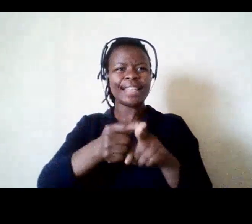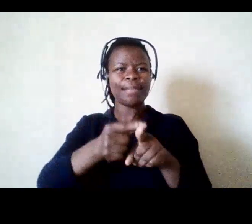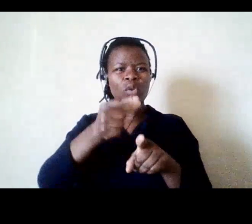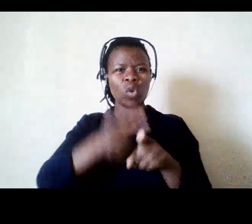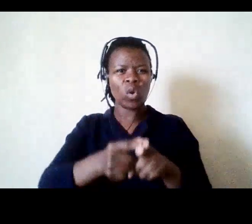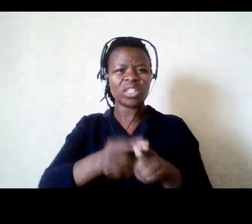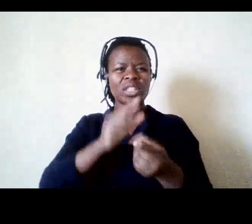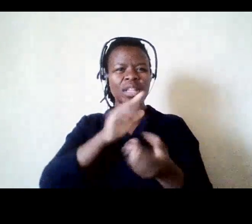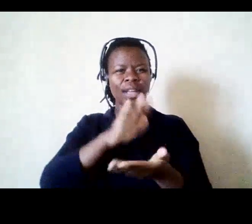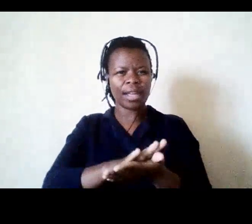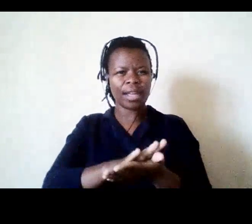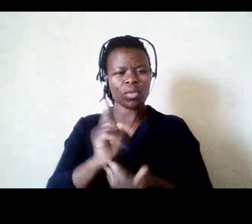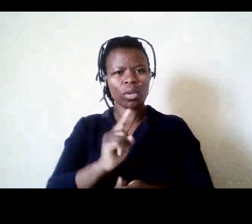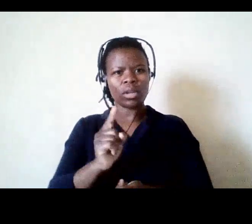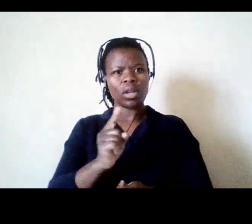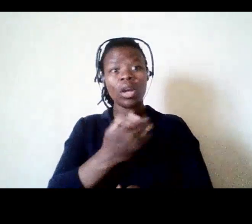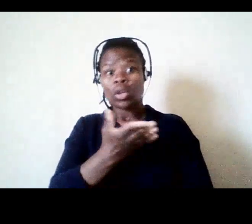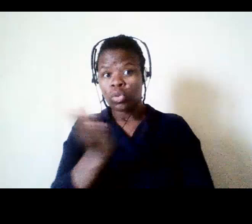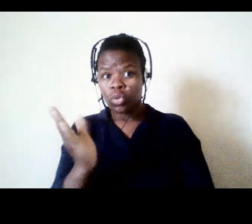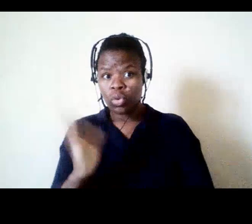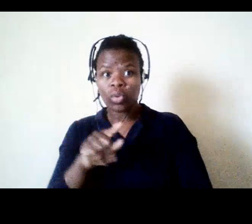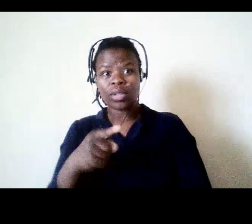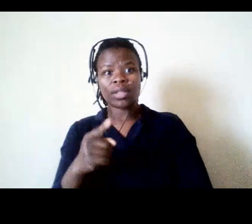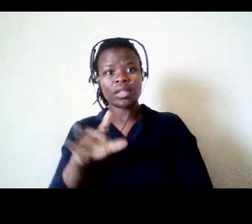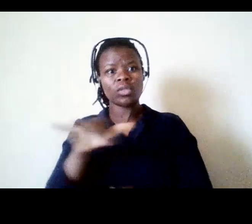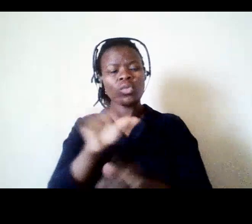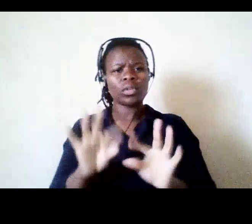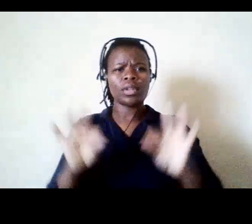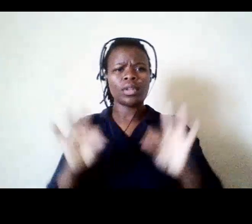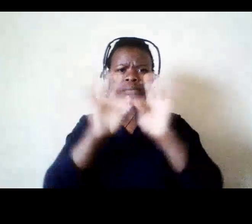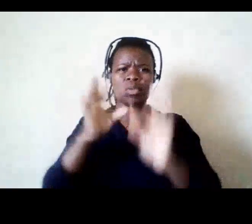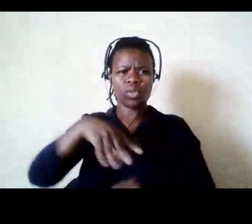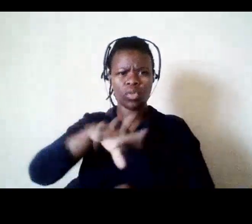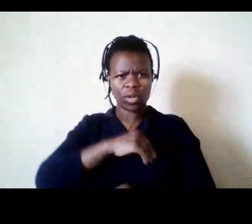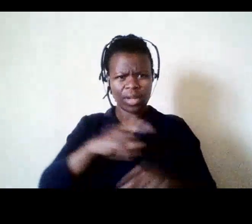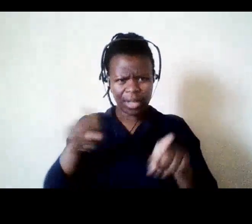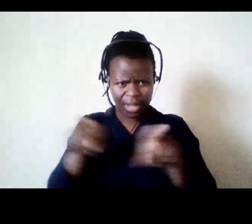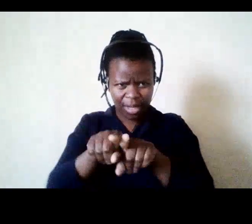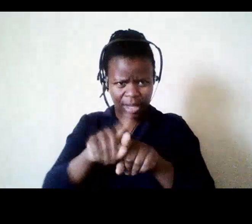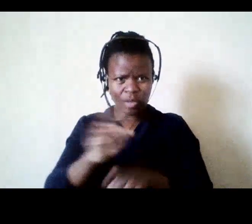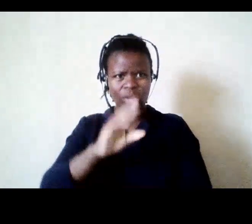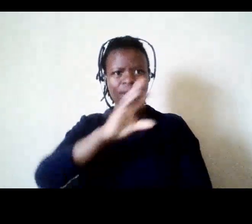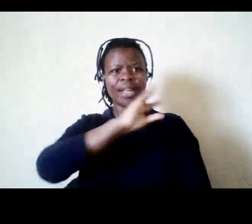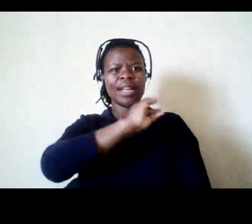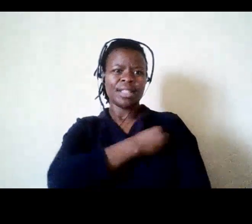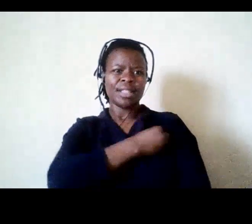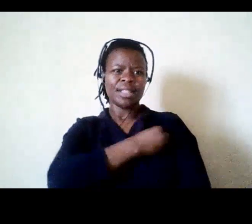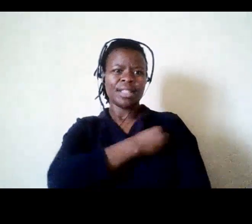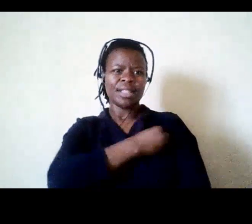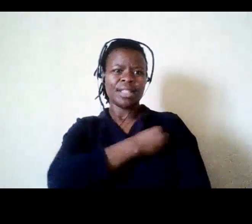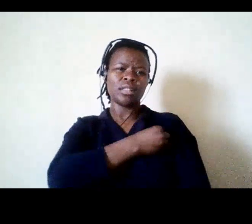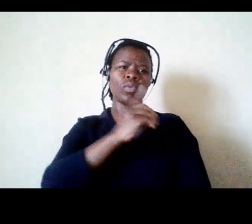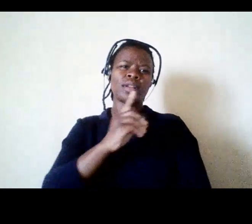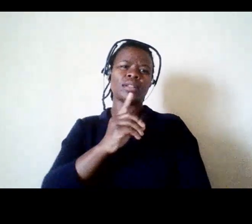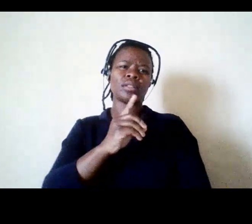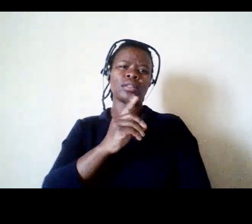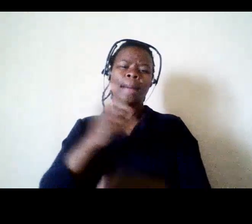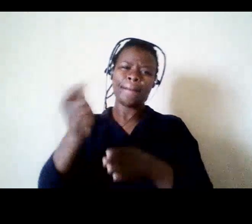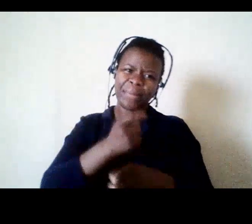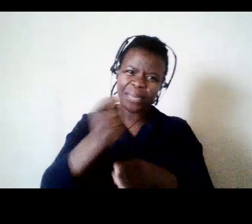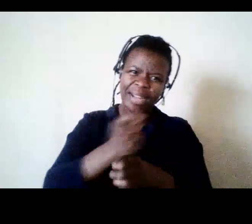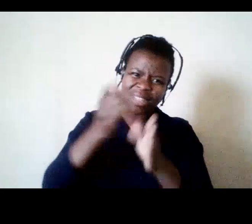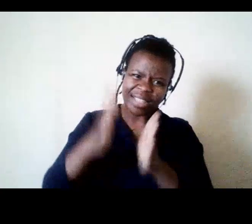all those, all the things that are important to us as disability activists or practitioners or in